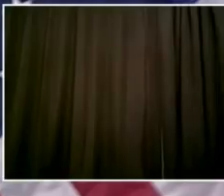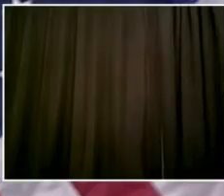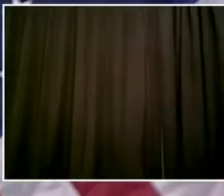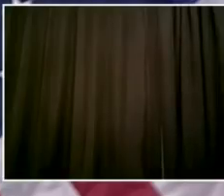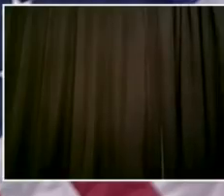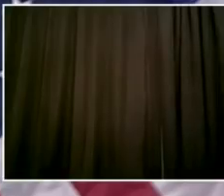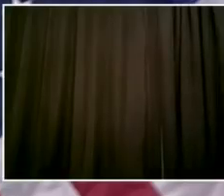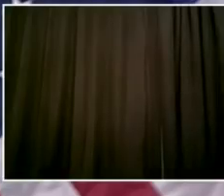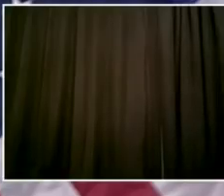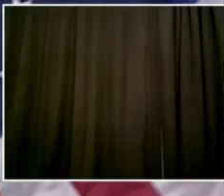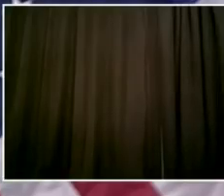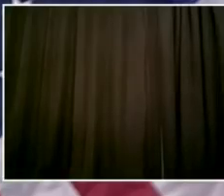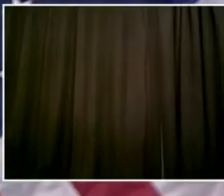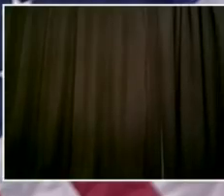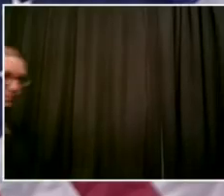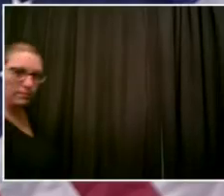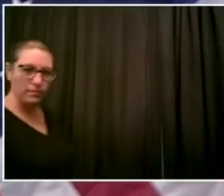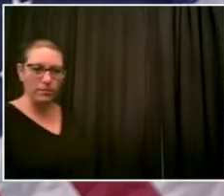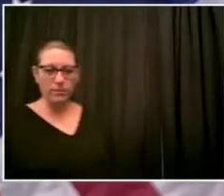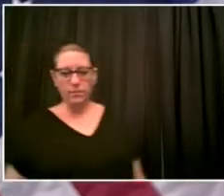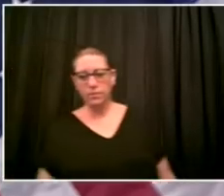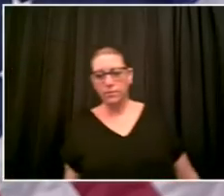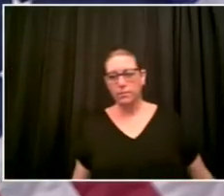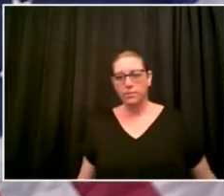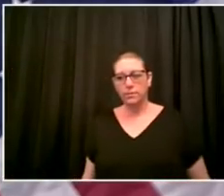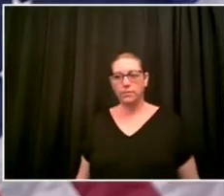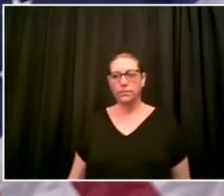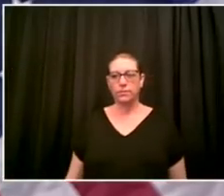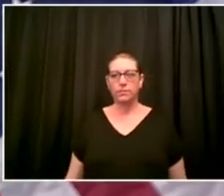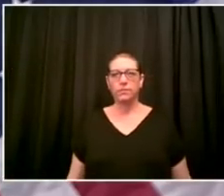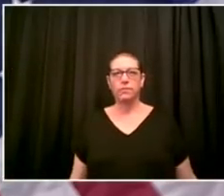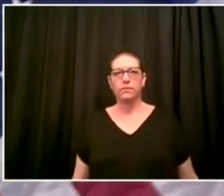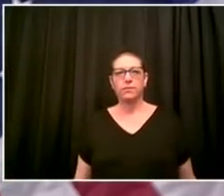más neoyorquinos las respuestas que se merecen.